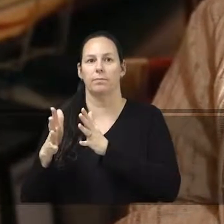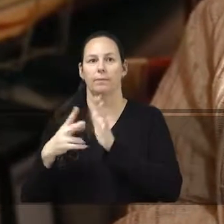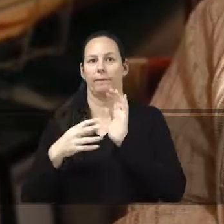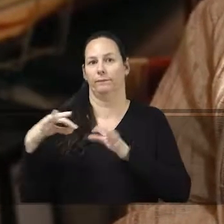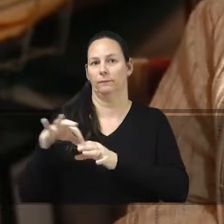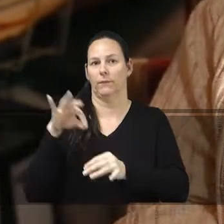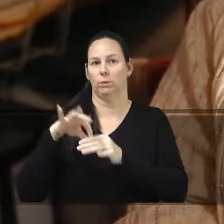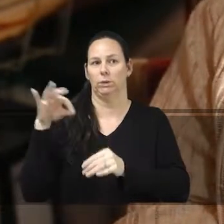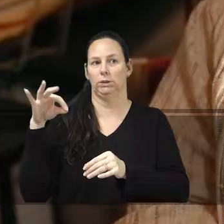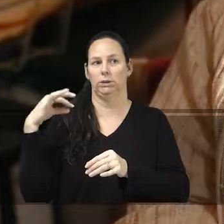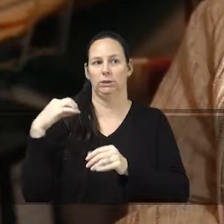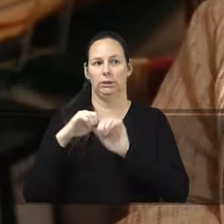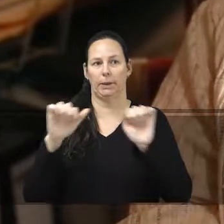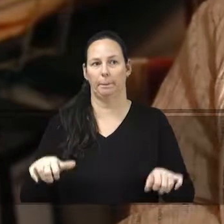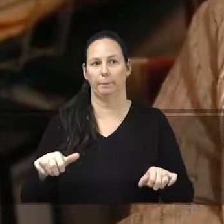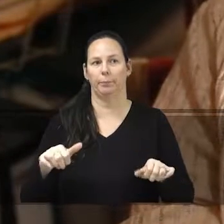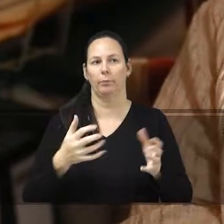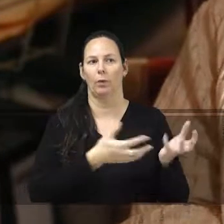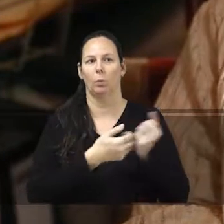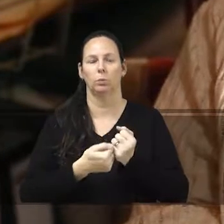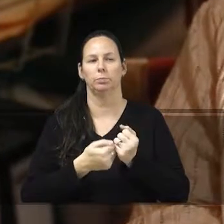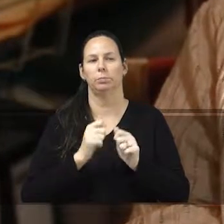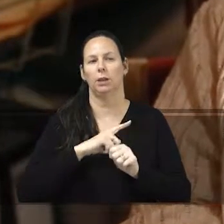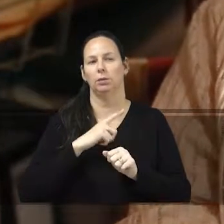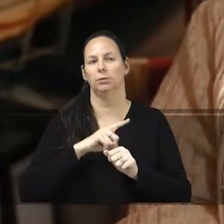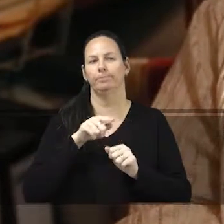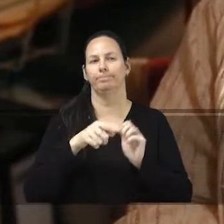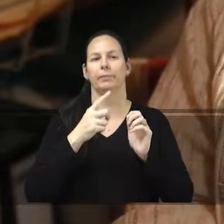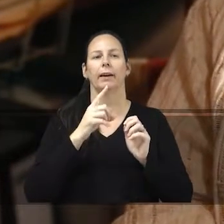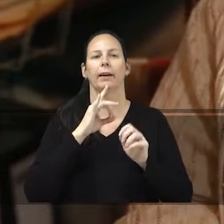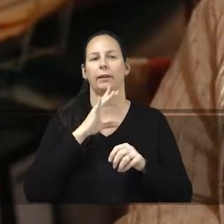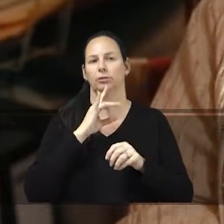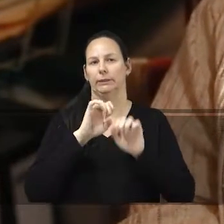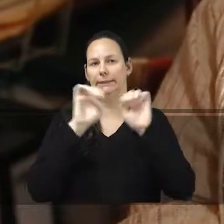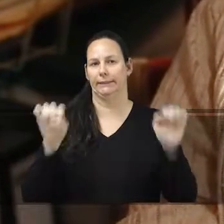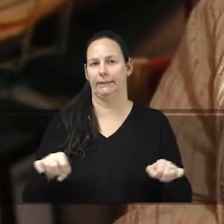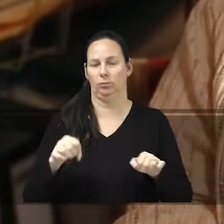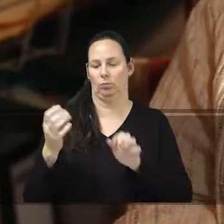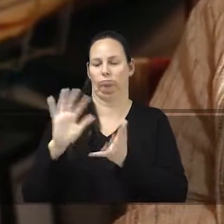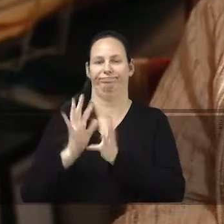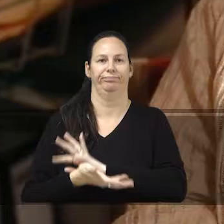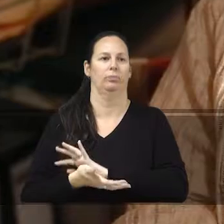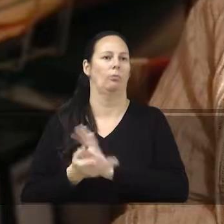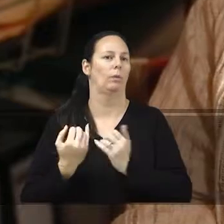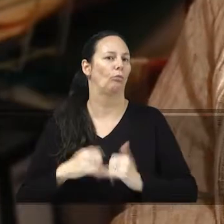because the electronic system went wrong, it just went like